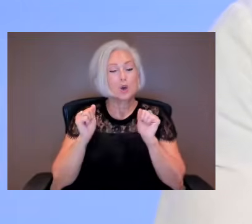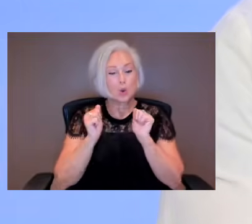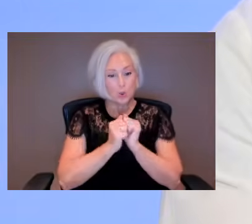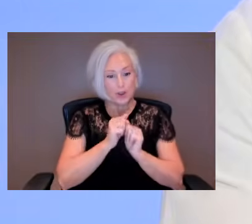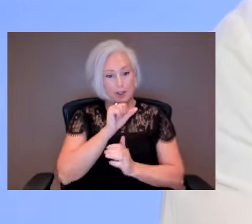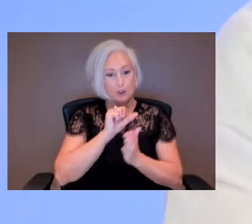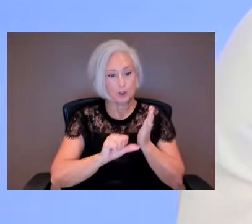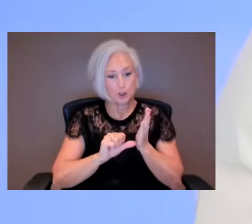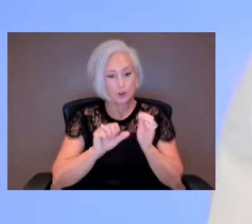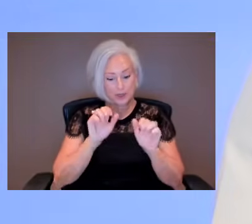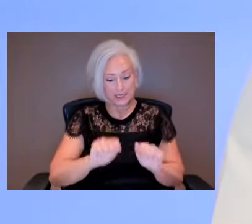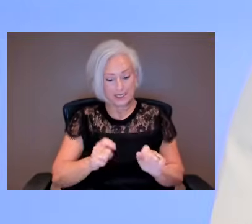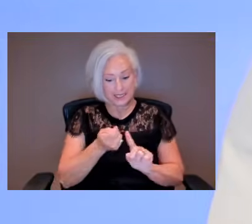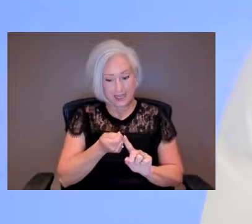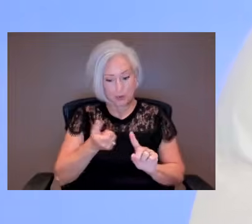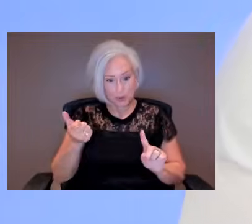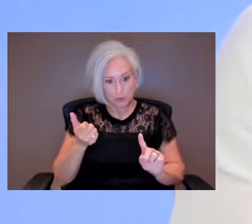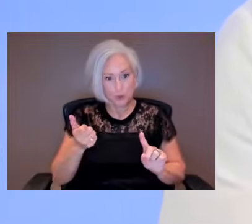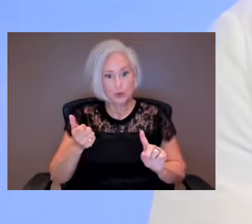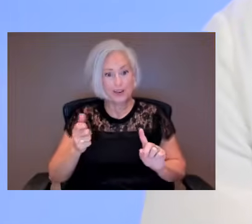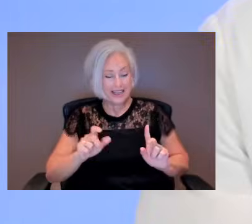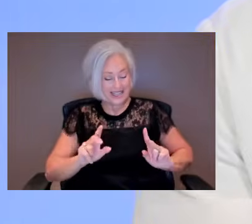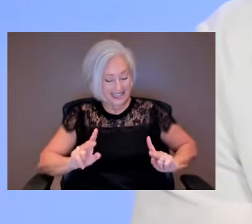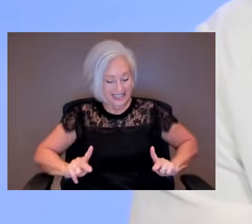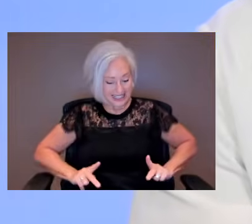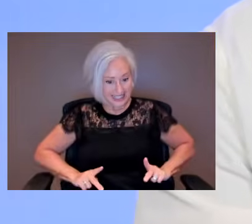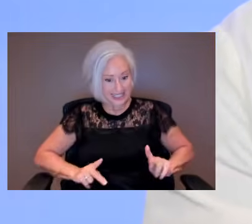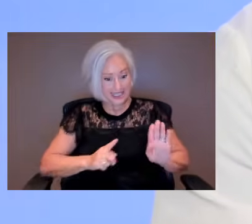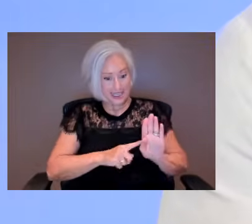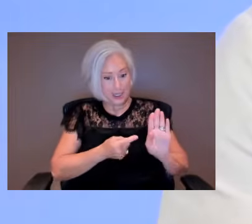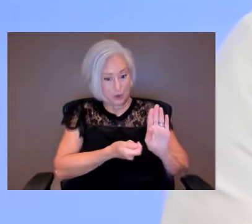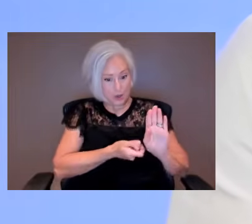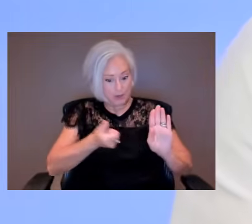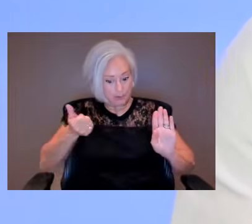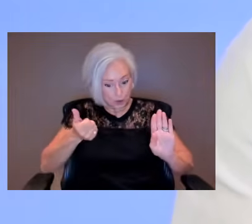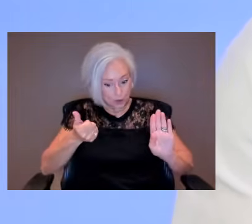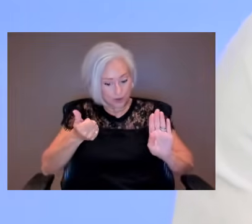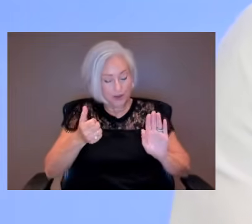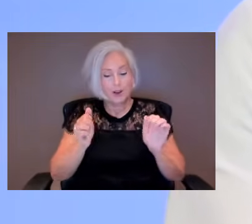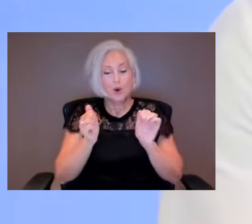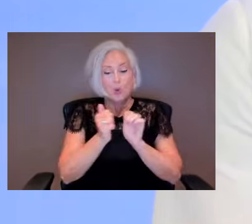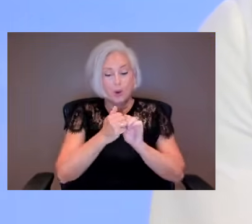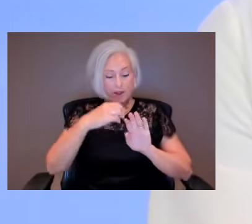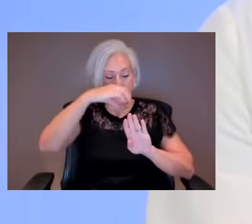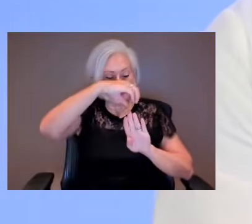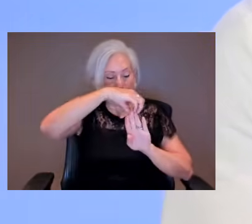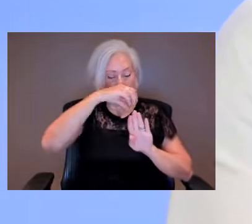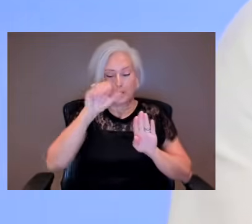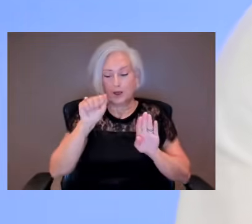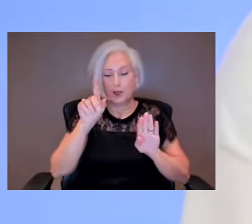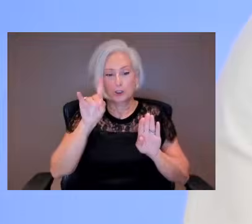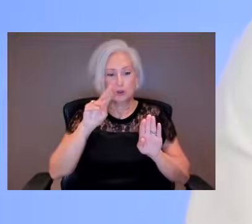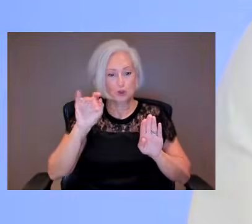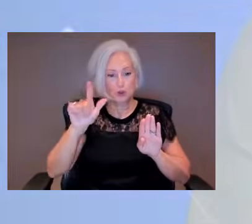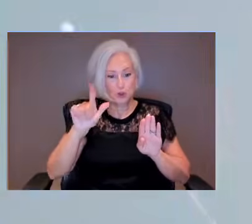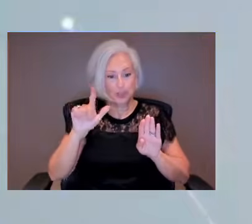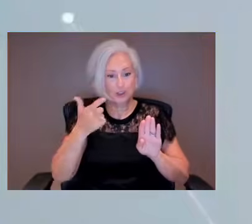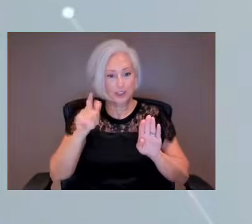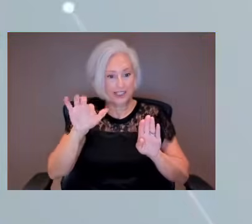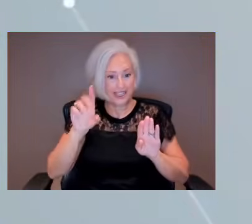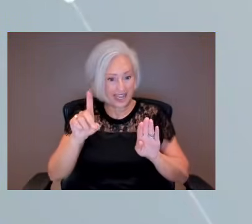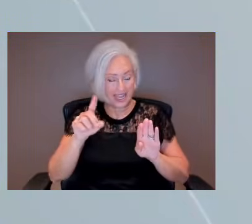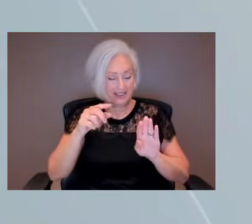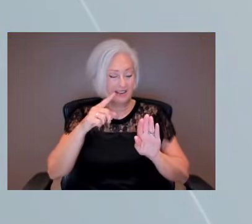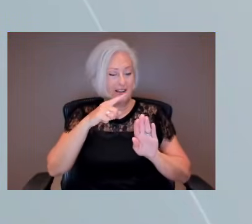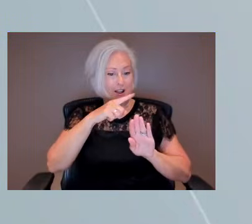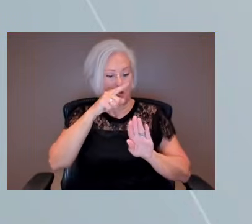the primary kidney and the kidney cancer, but I could also remove his adrenal gland at the same time. So I felt like that was the most appropriate first step